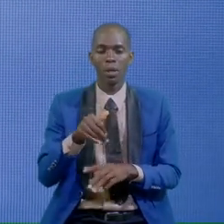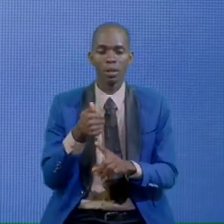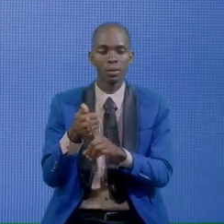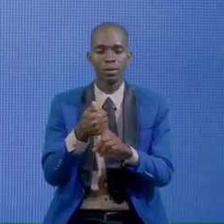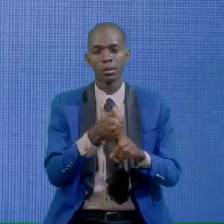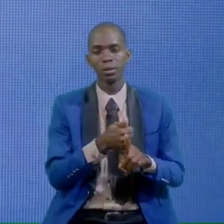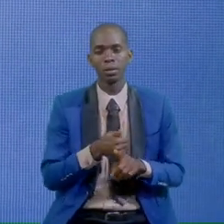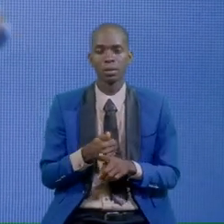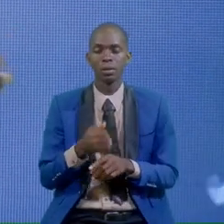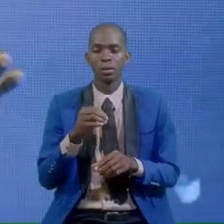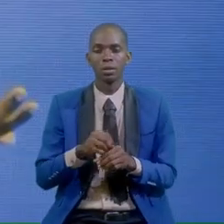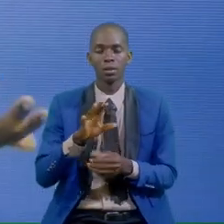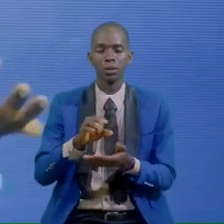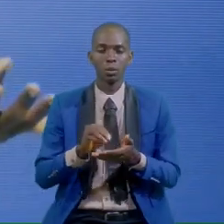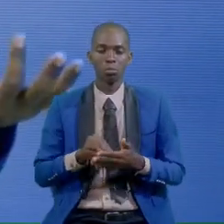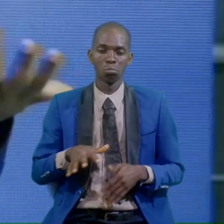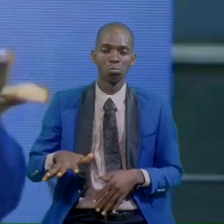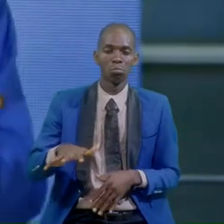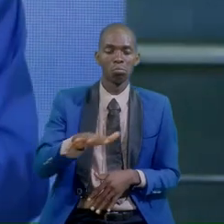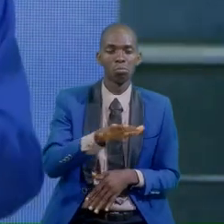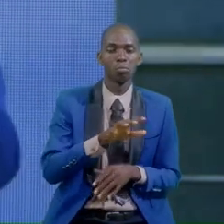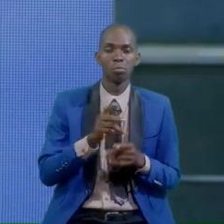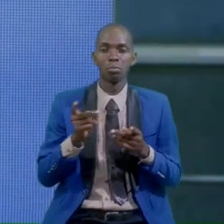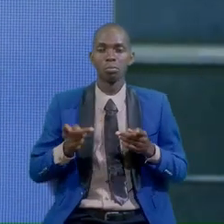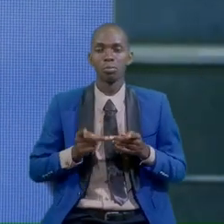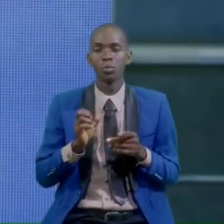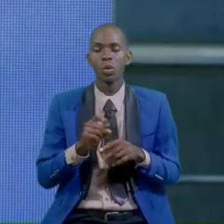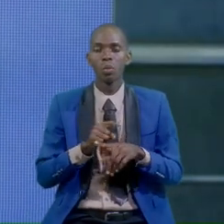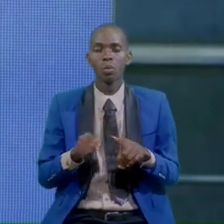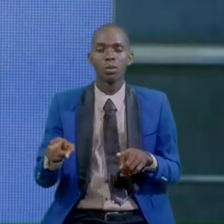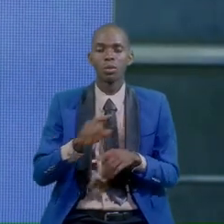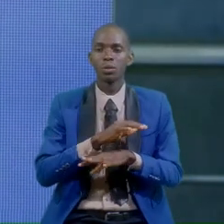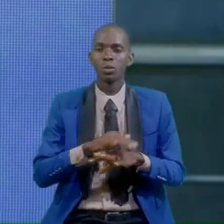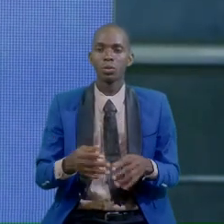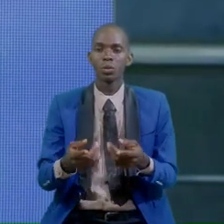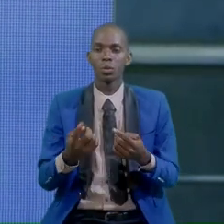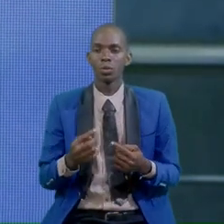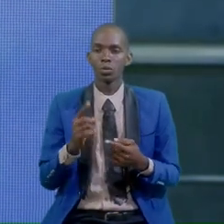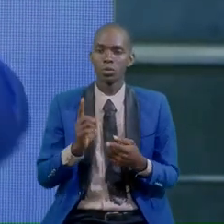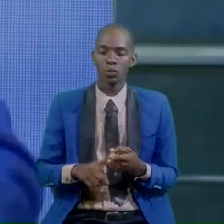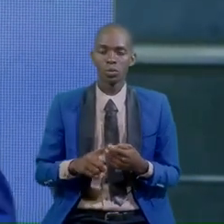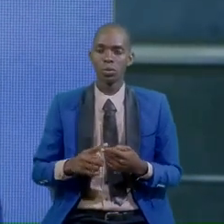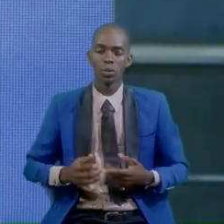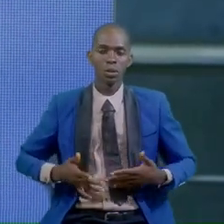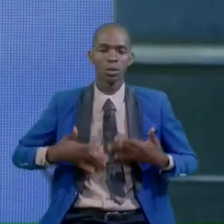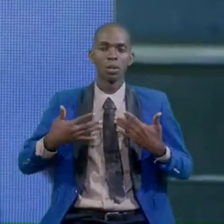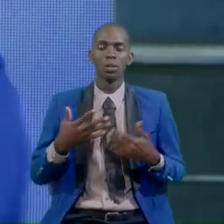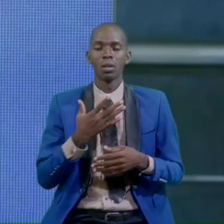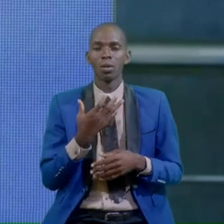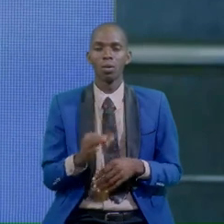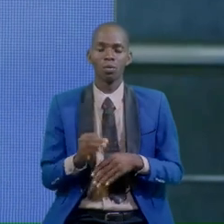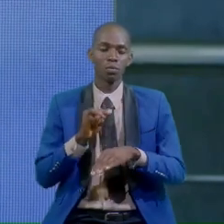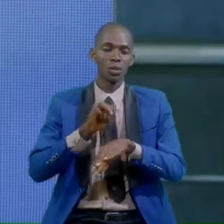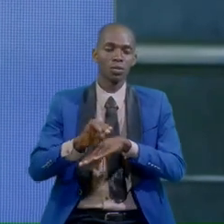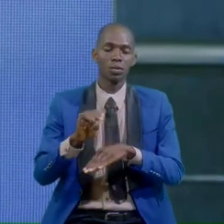their locality, but they don't come to a life, a ministry of significance.